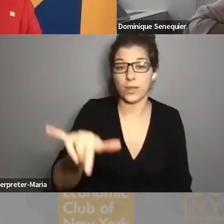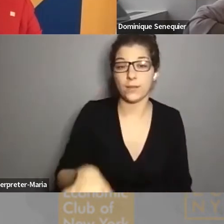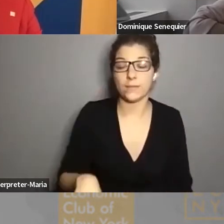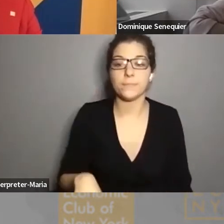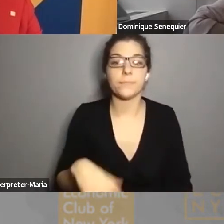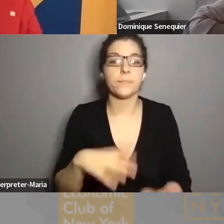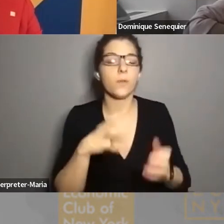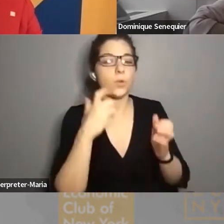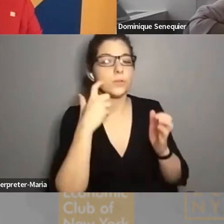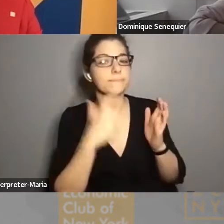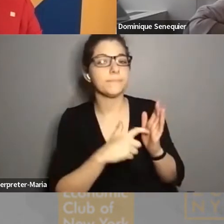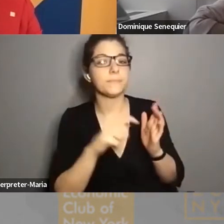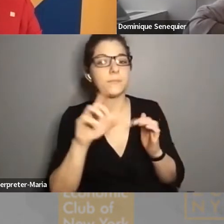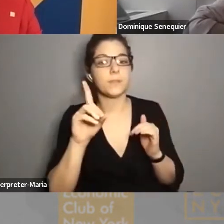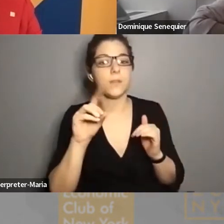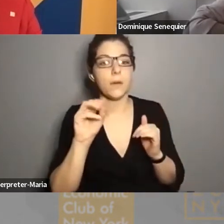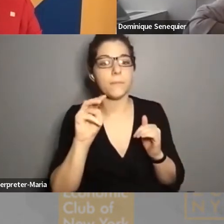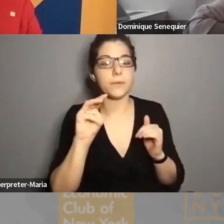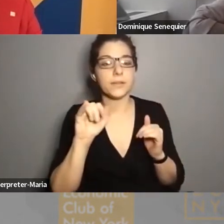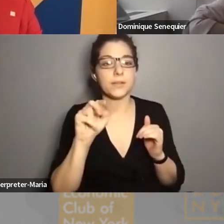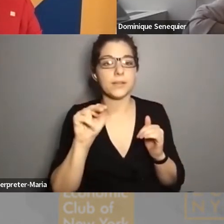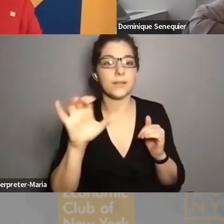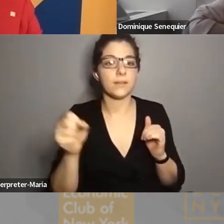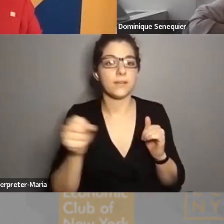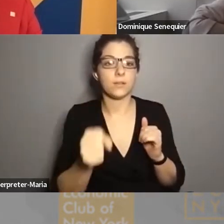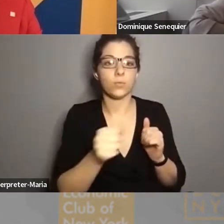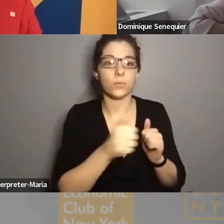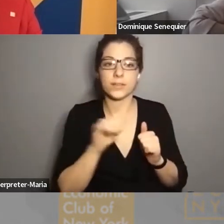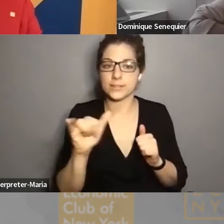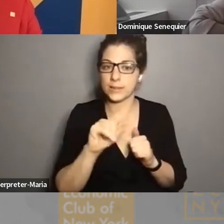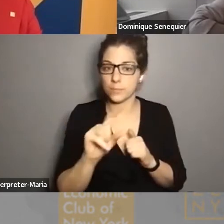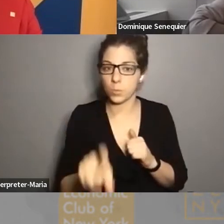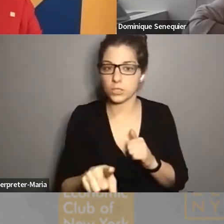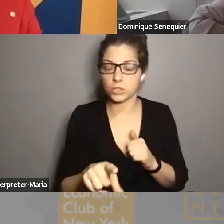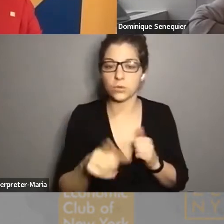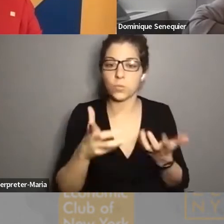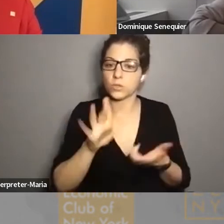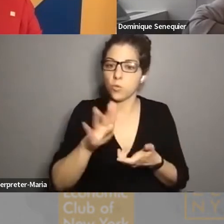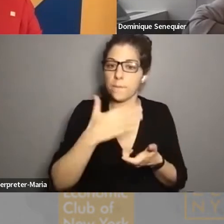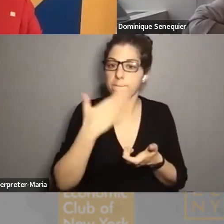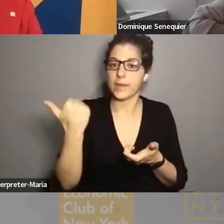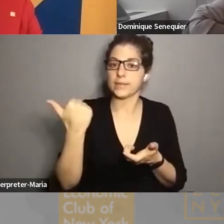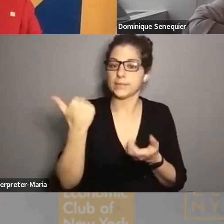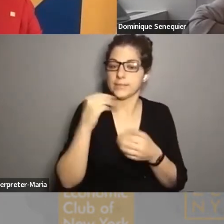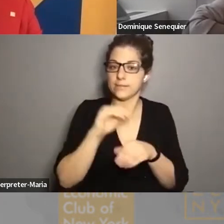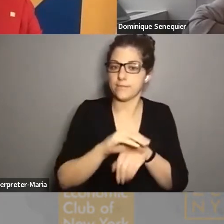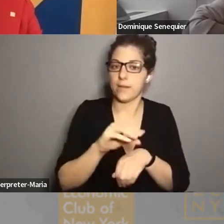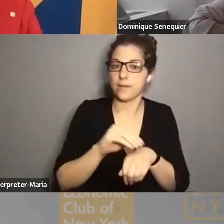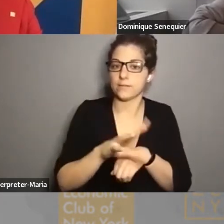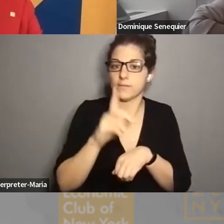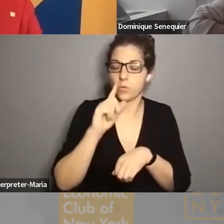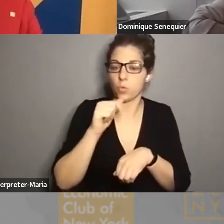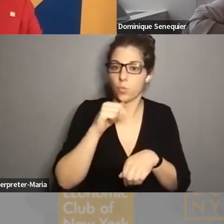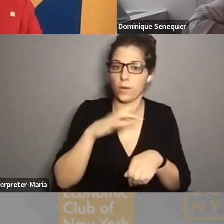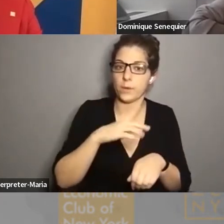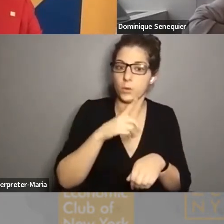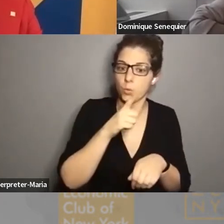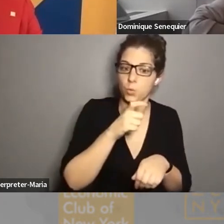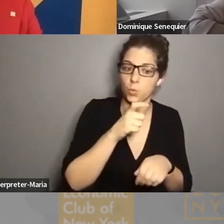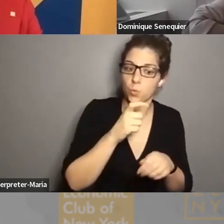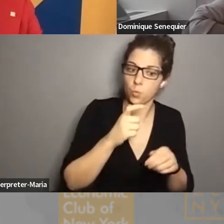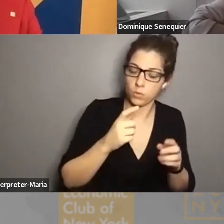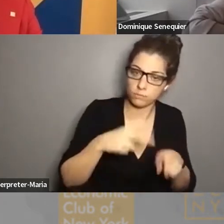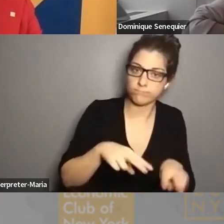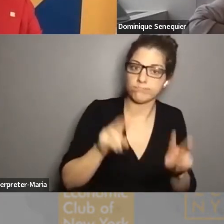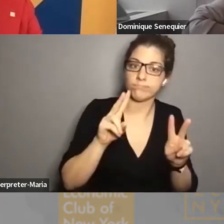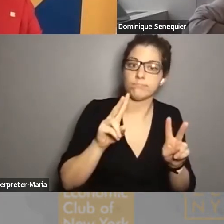bring Dominique in here too with the same question. What's your best piece of advice, do you think, for women who not only aspire to